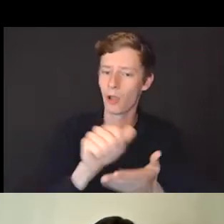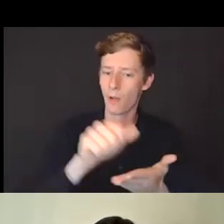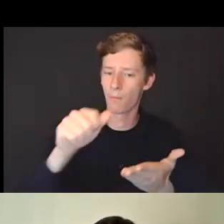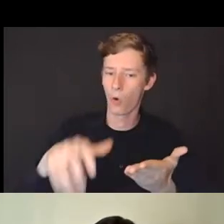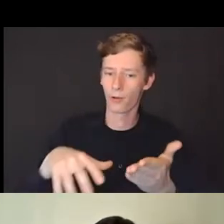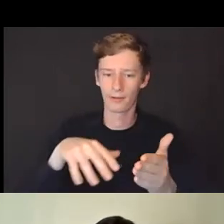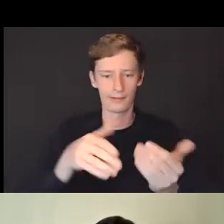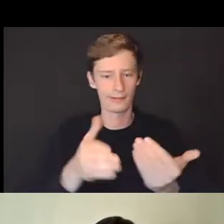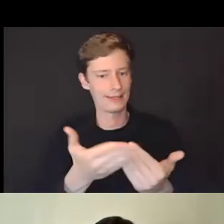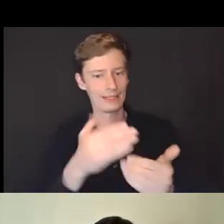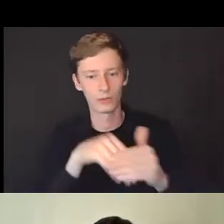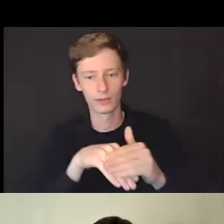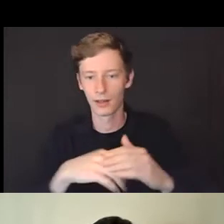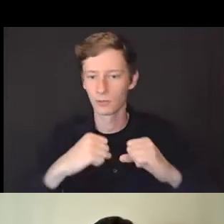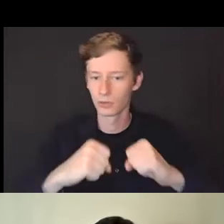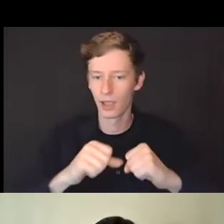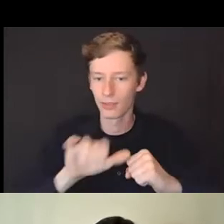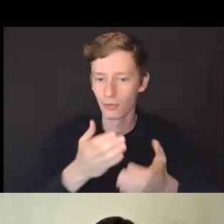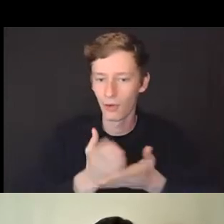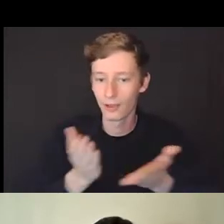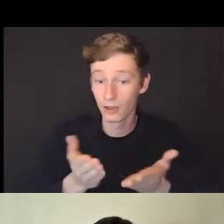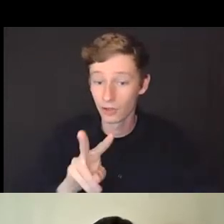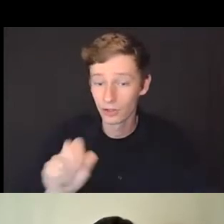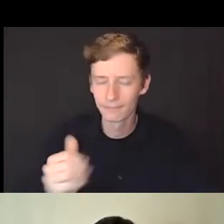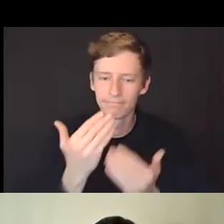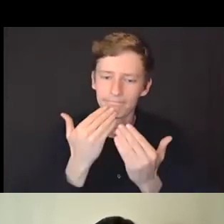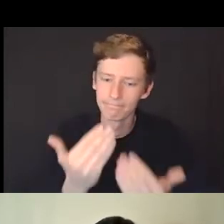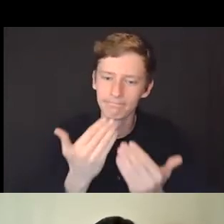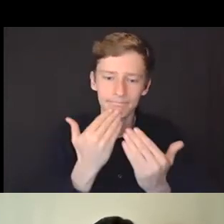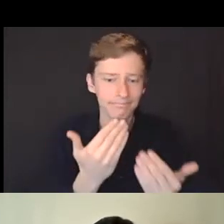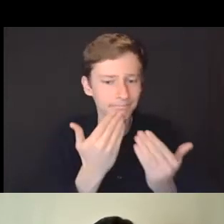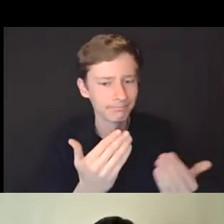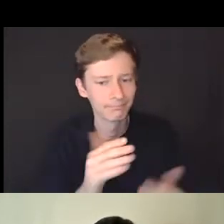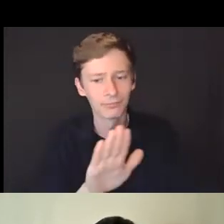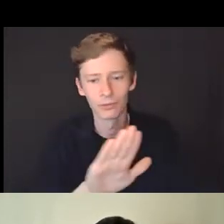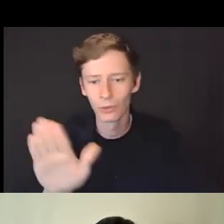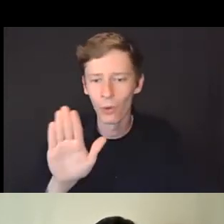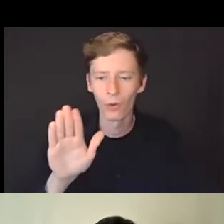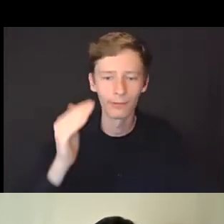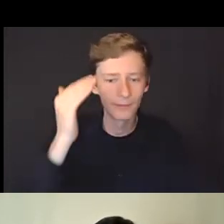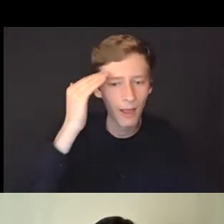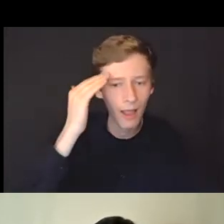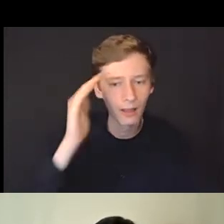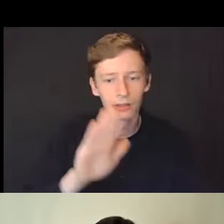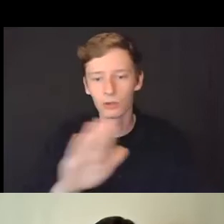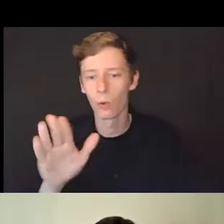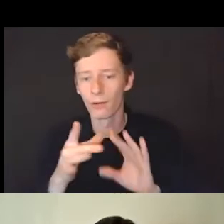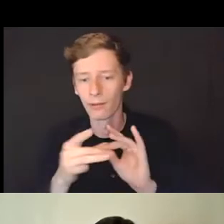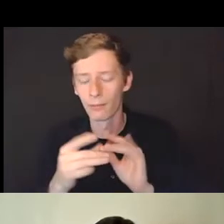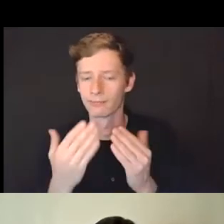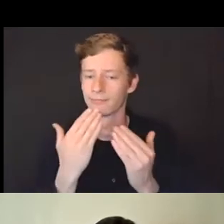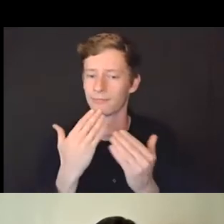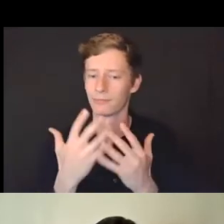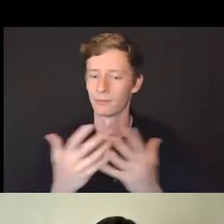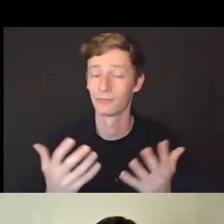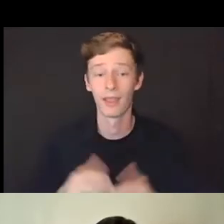right is protected here in Virginia. So I thank you for your expertise, your analysis, and everything you all have done and will continue to do. And, I would